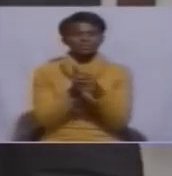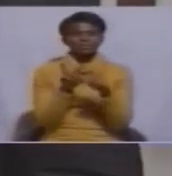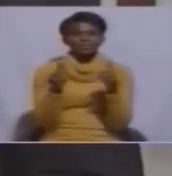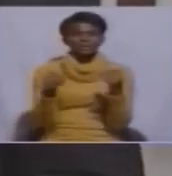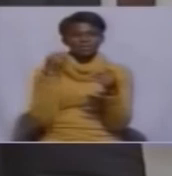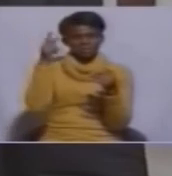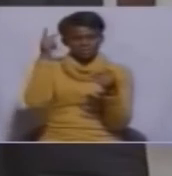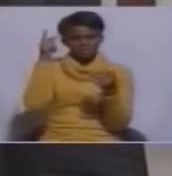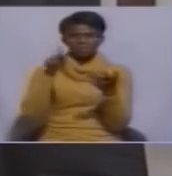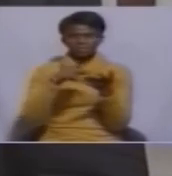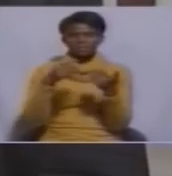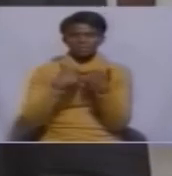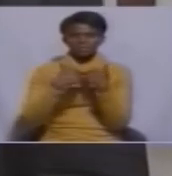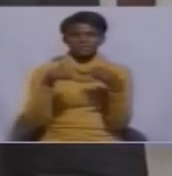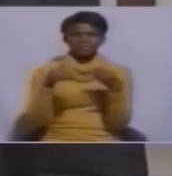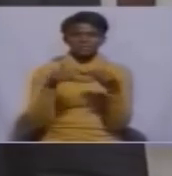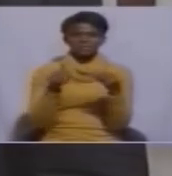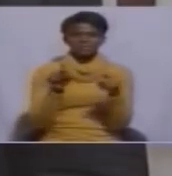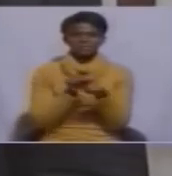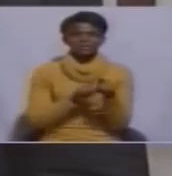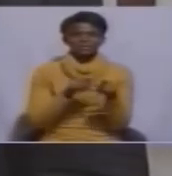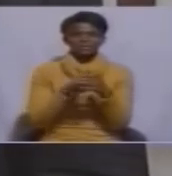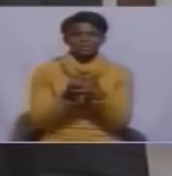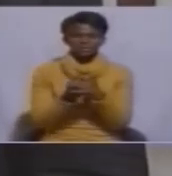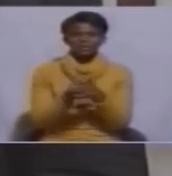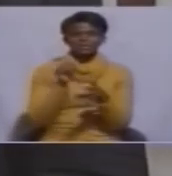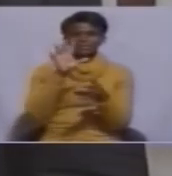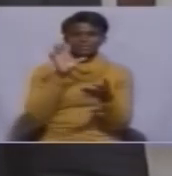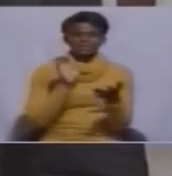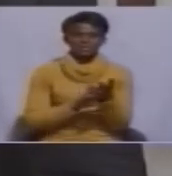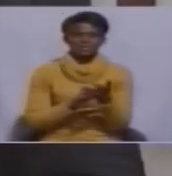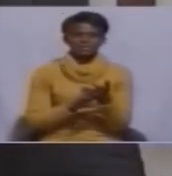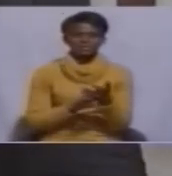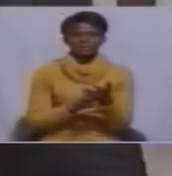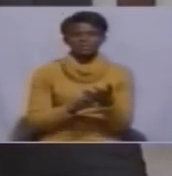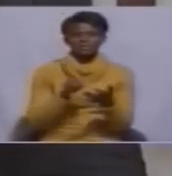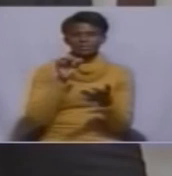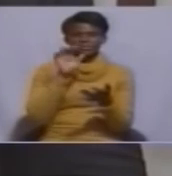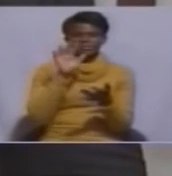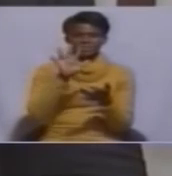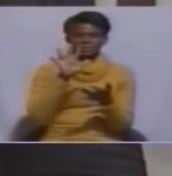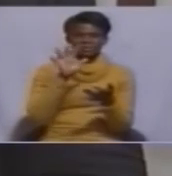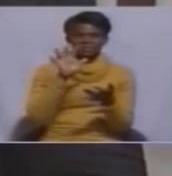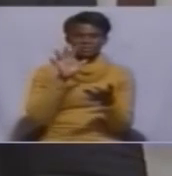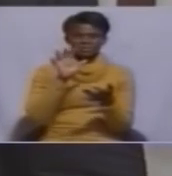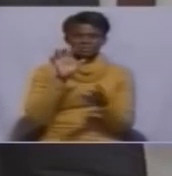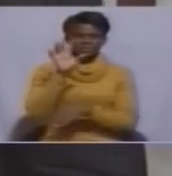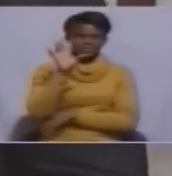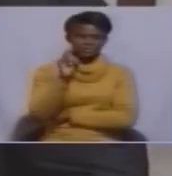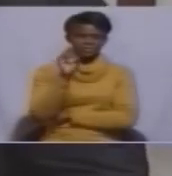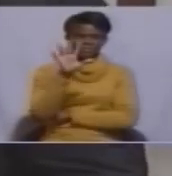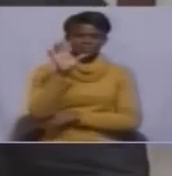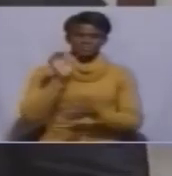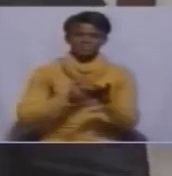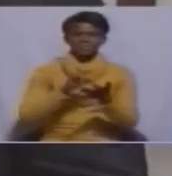parties will have to say. But by implication, 75,000 for, is it 75 or 35? 75,000 kwacha for a presidential